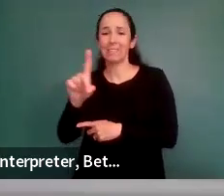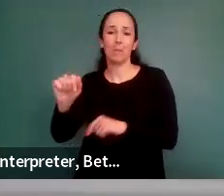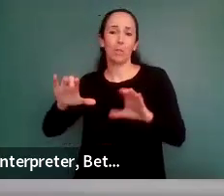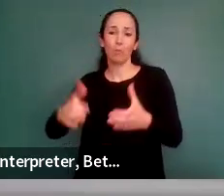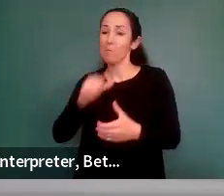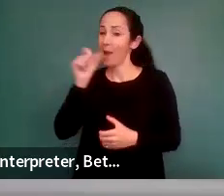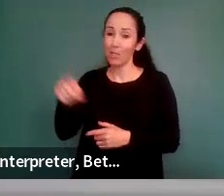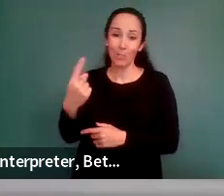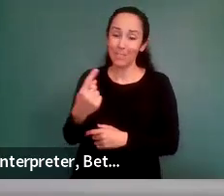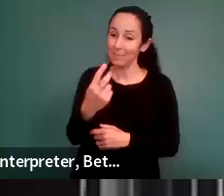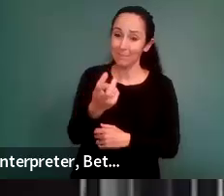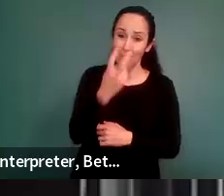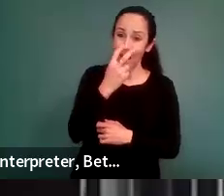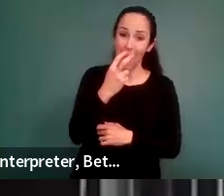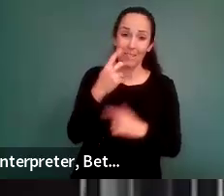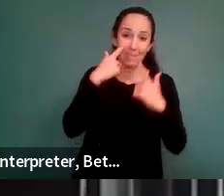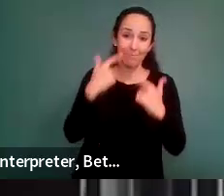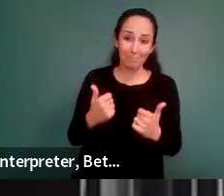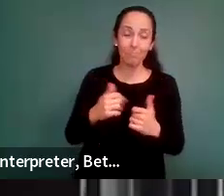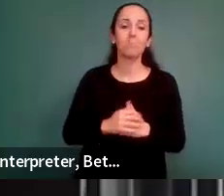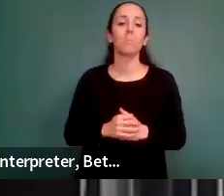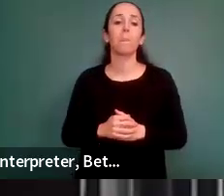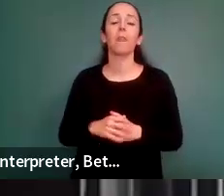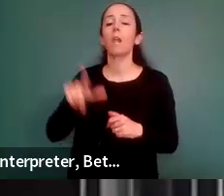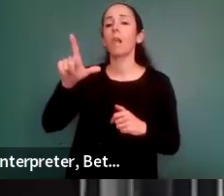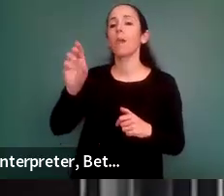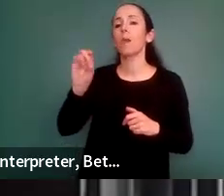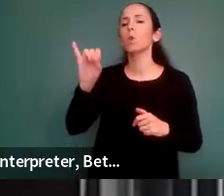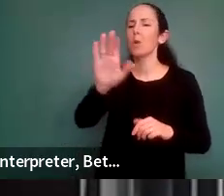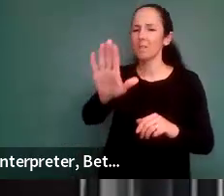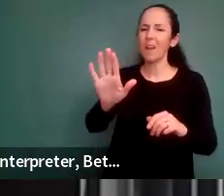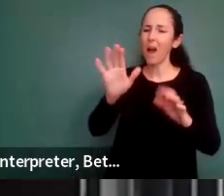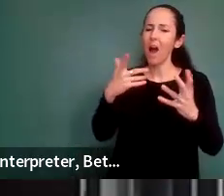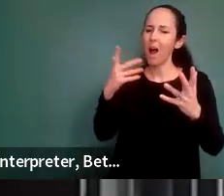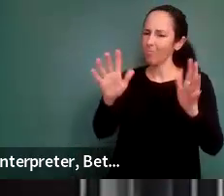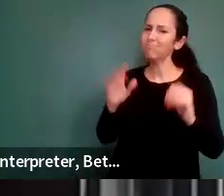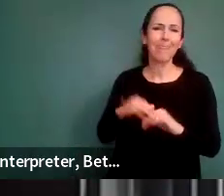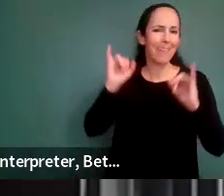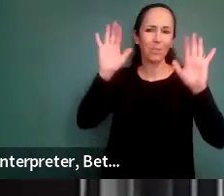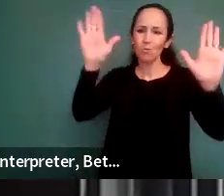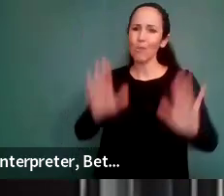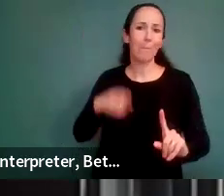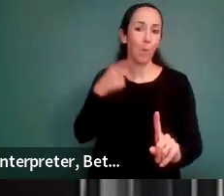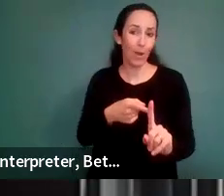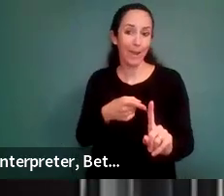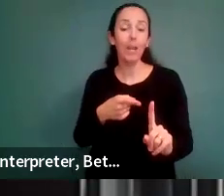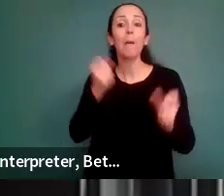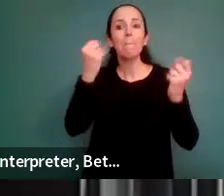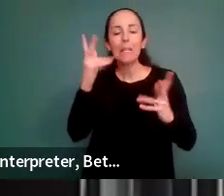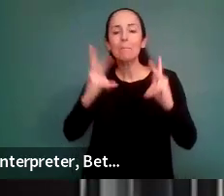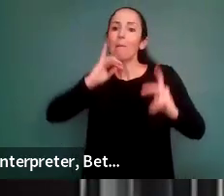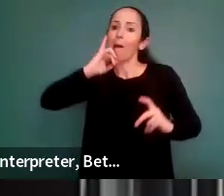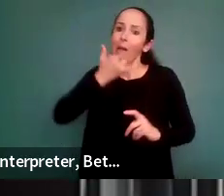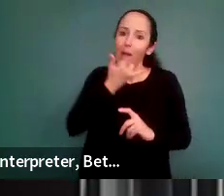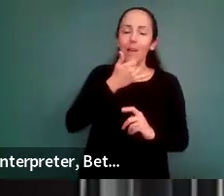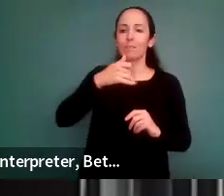the blind and visually impaired. That's a wonderful point, Brian, because I think there's a misconception that only blind and